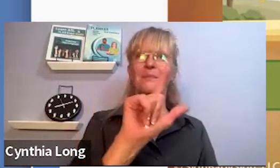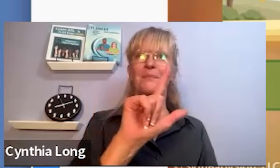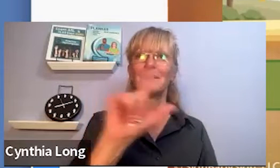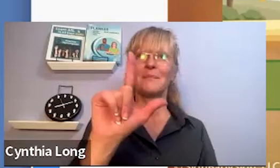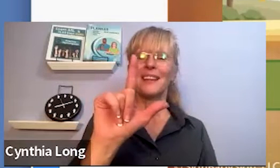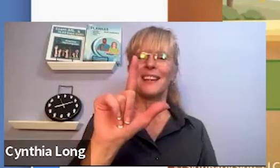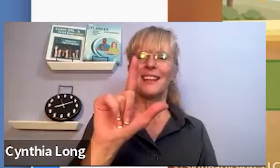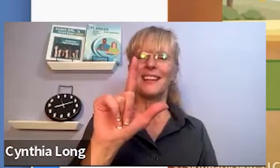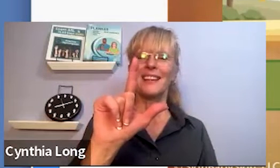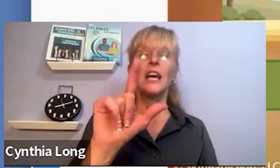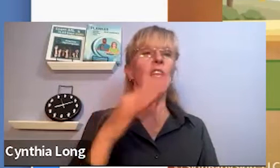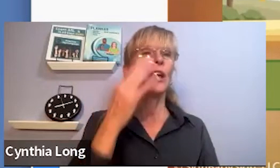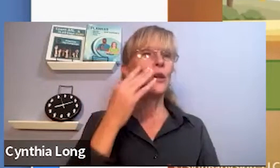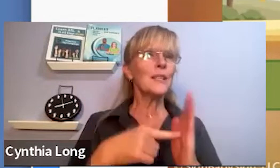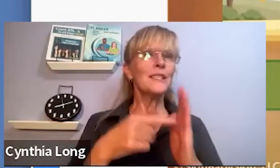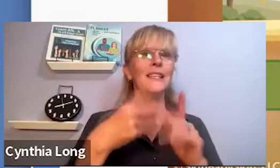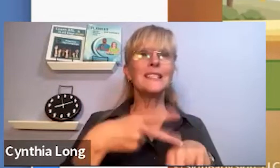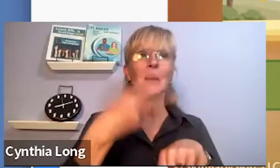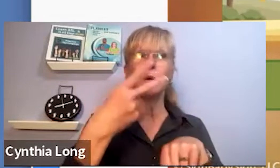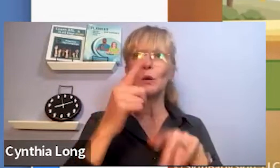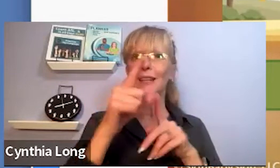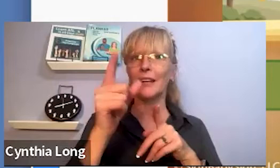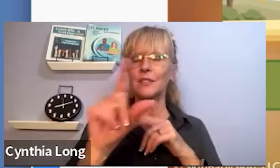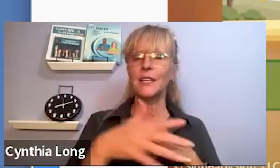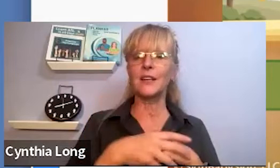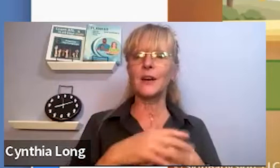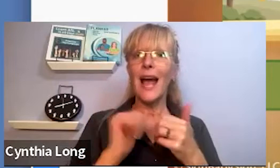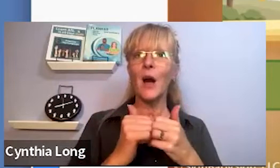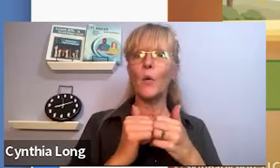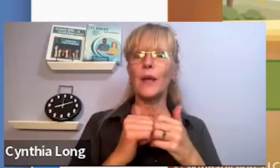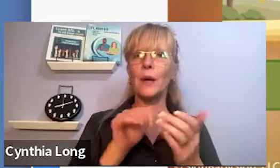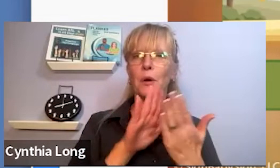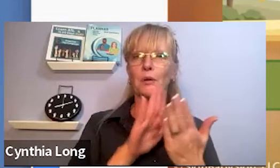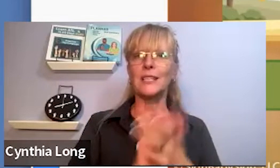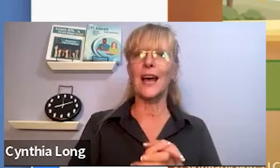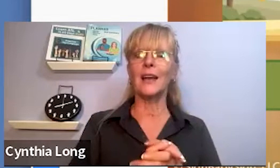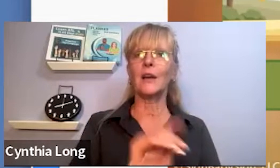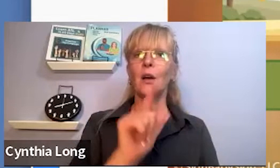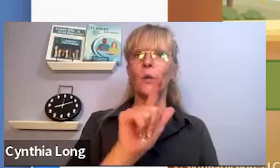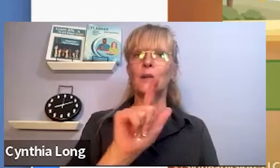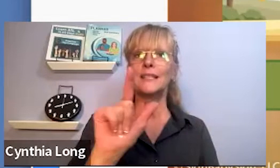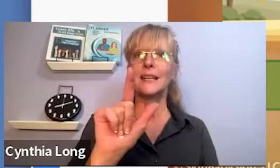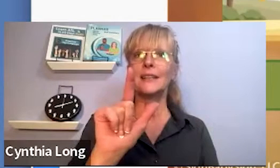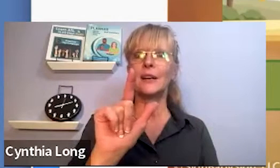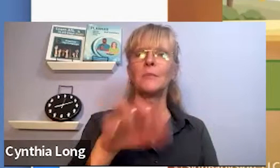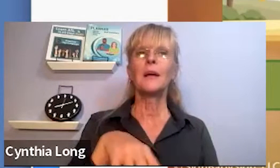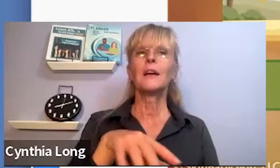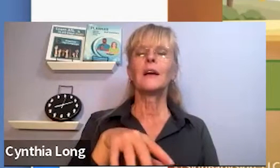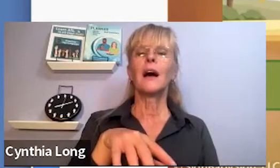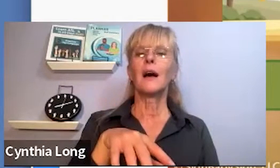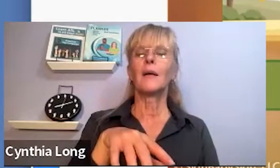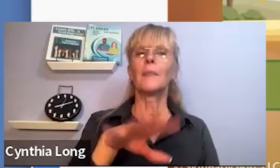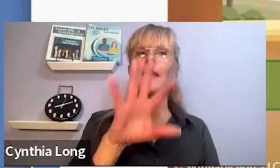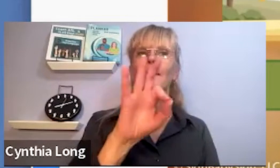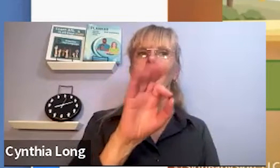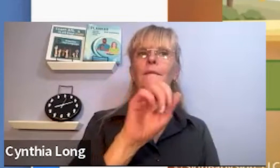okay. Now notice the double letters here, how we approach that. We slid them